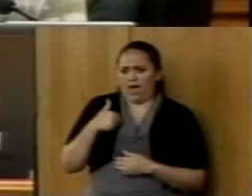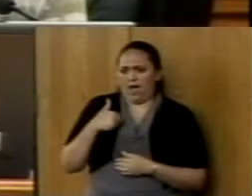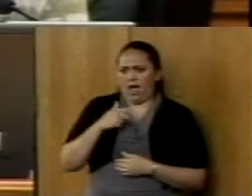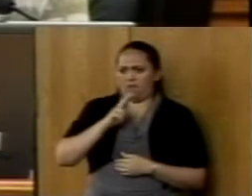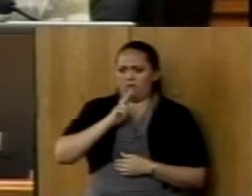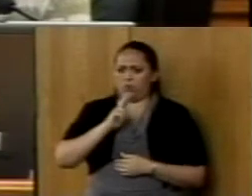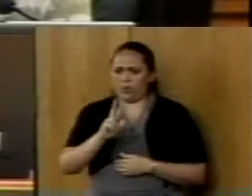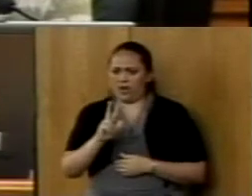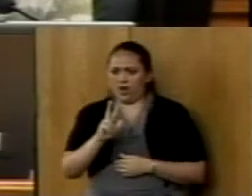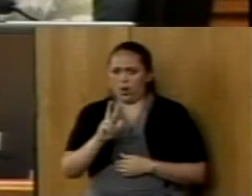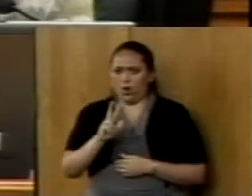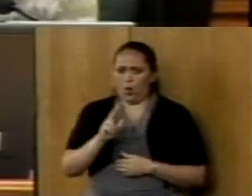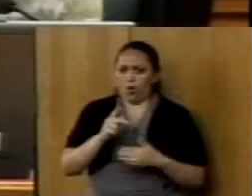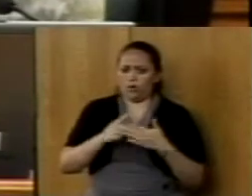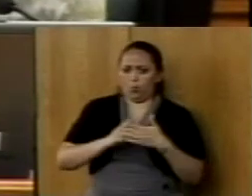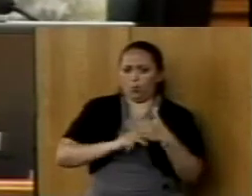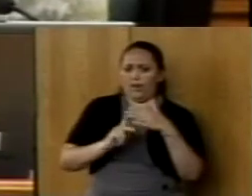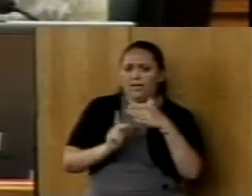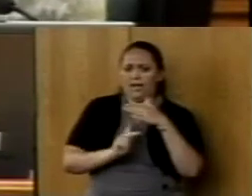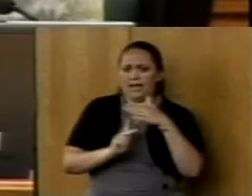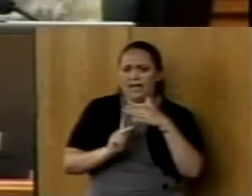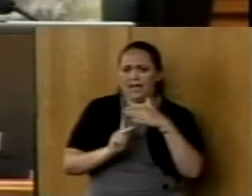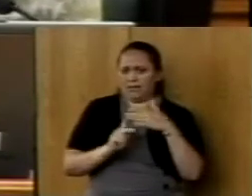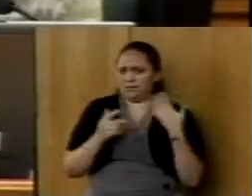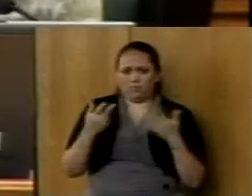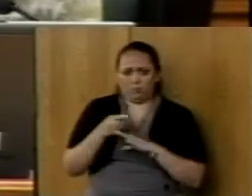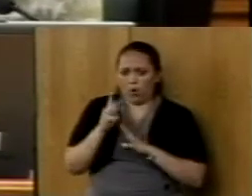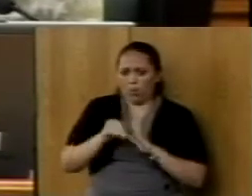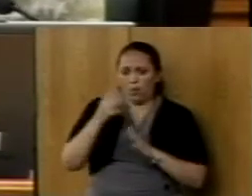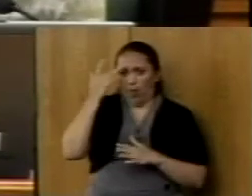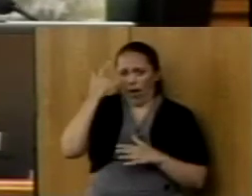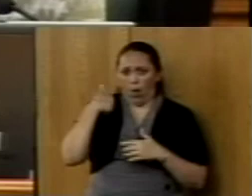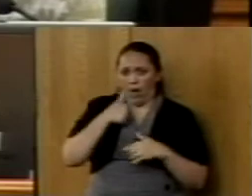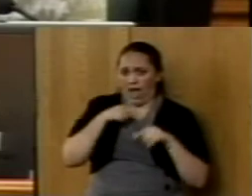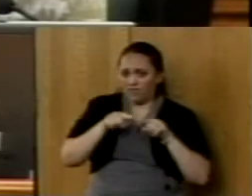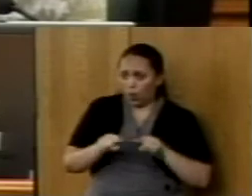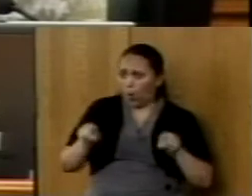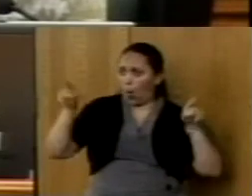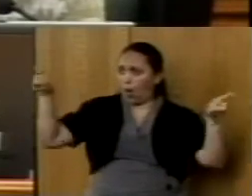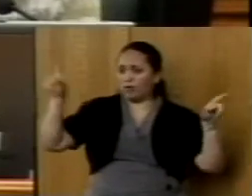pre-K program. Why do we need to go out to these other centers?